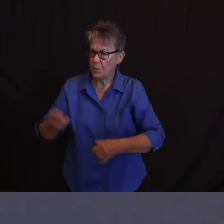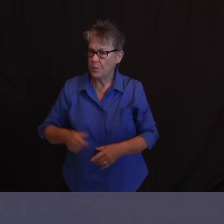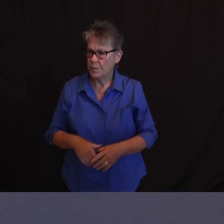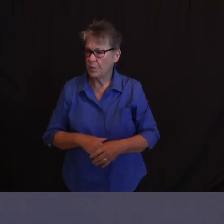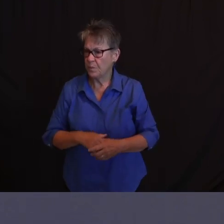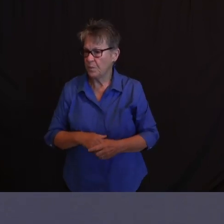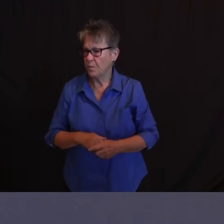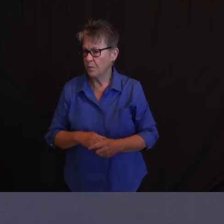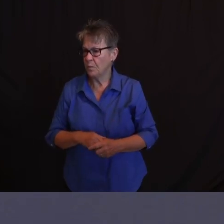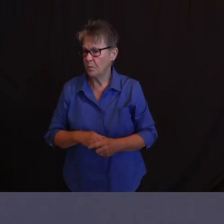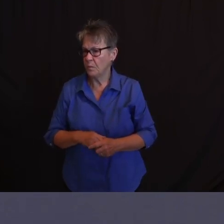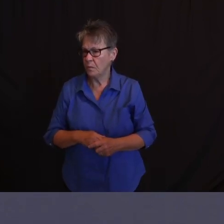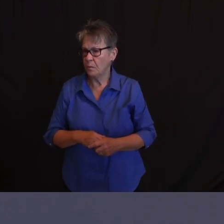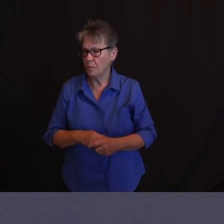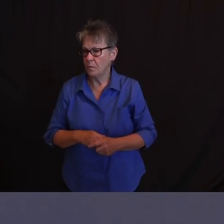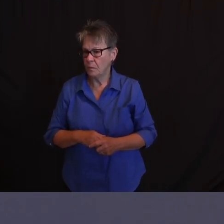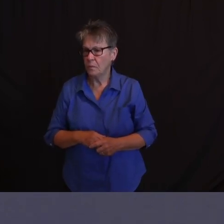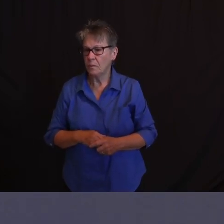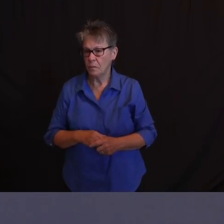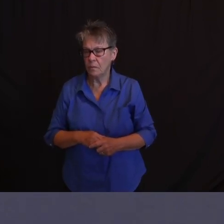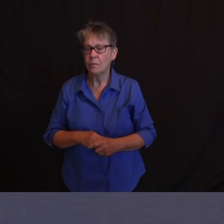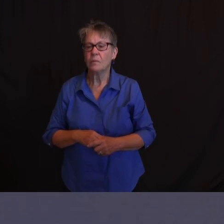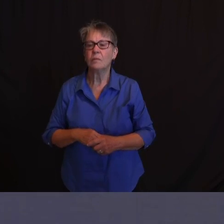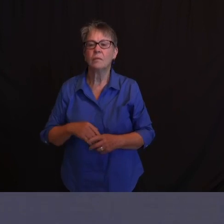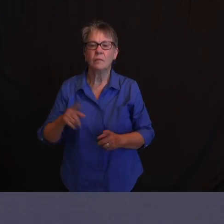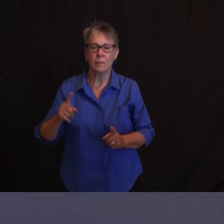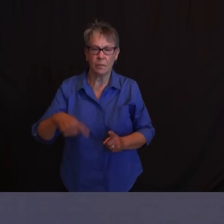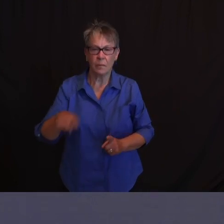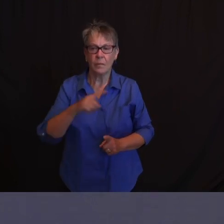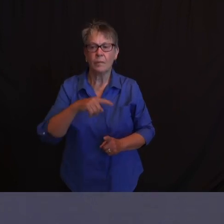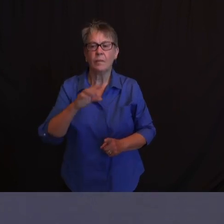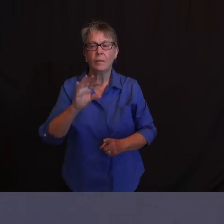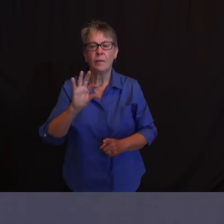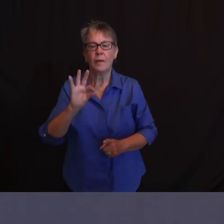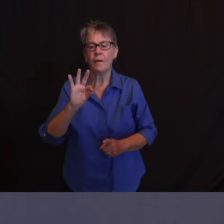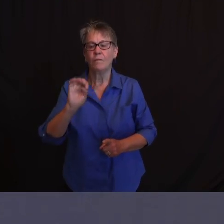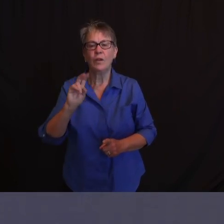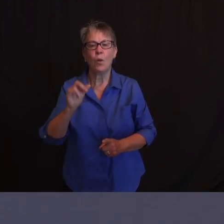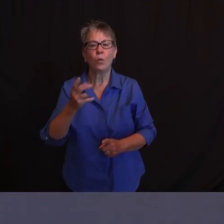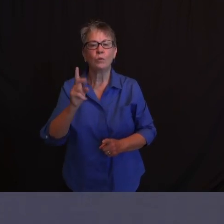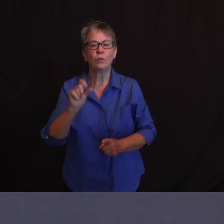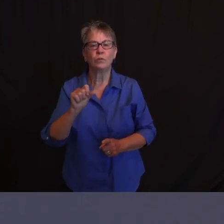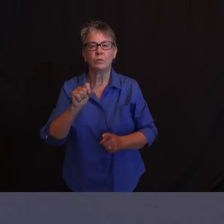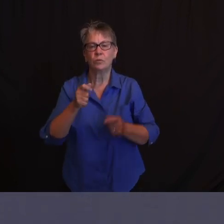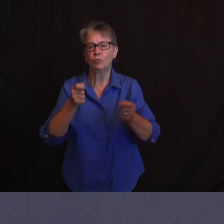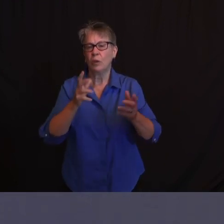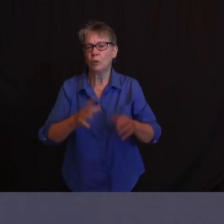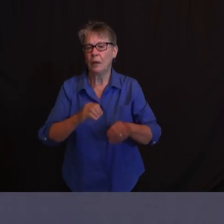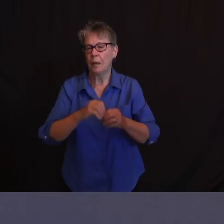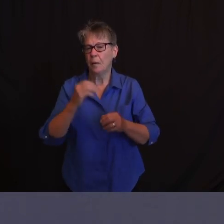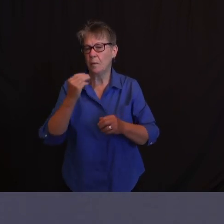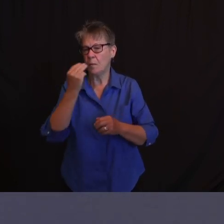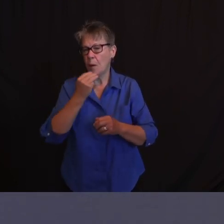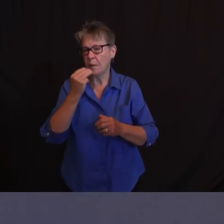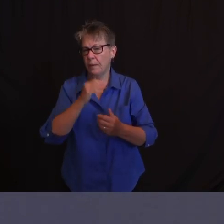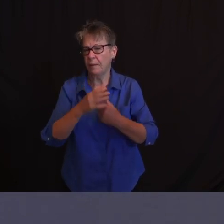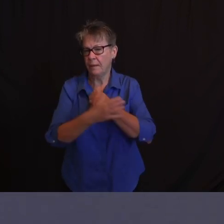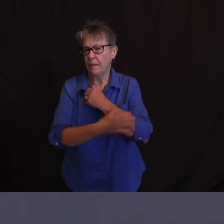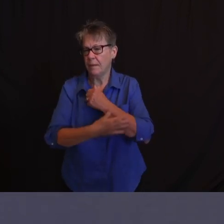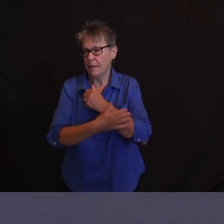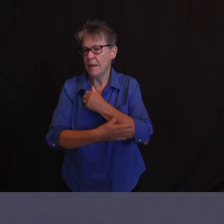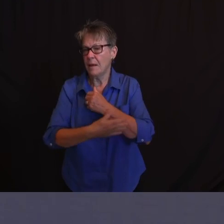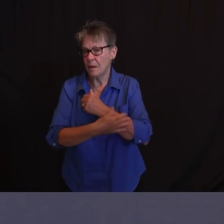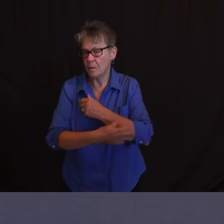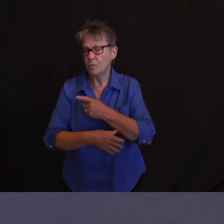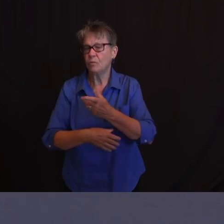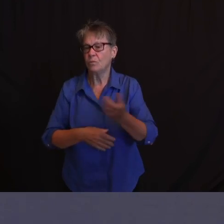freeholder director in Monmouth County. He's been a great partner. I've reached out to the mayor of Long Branch,